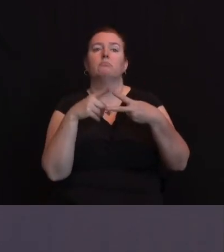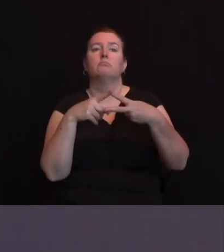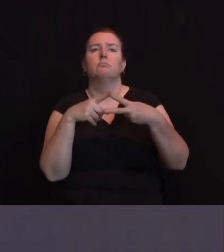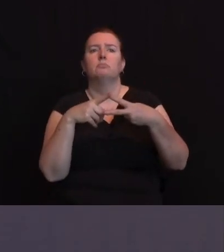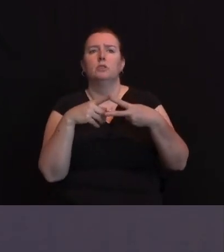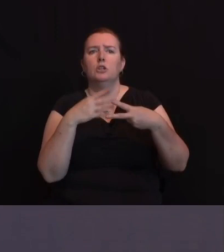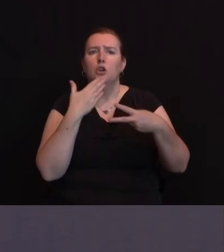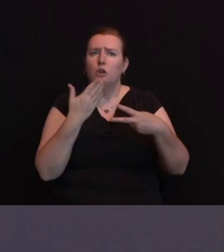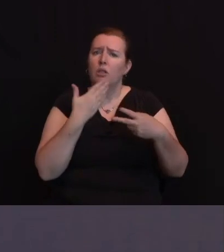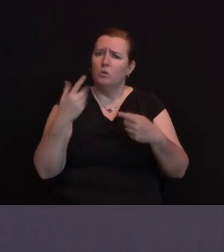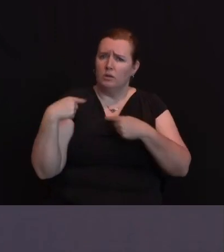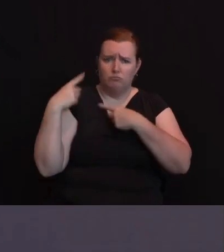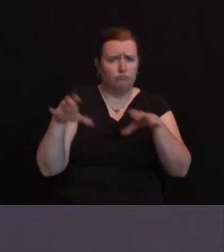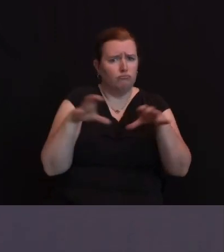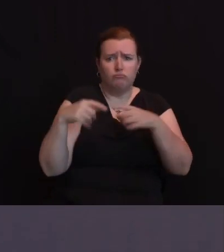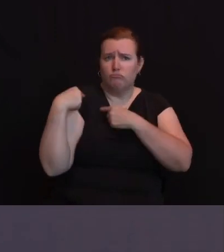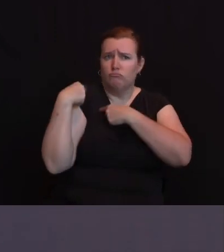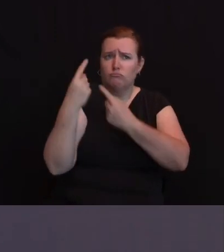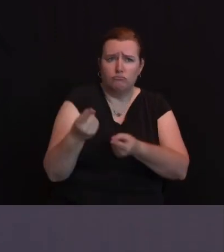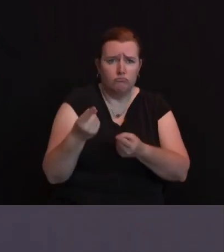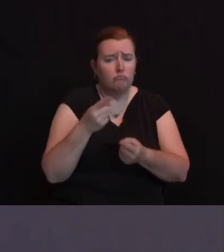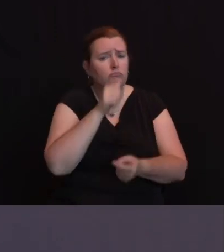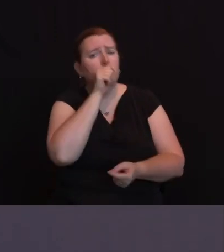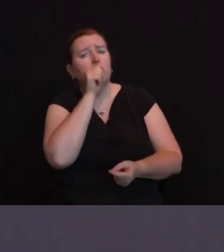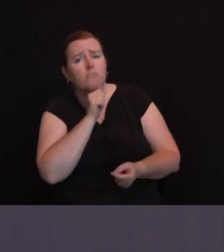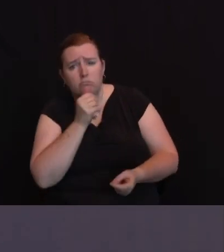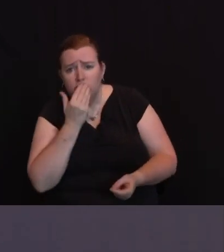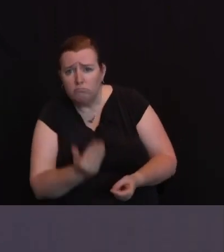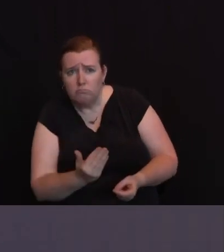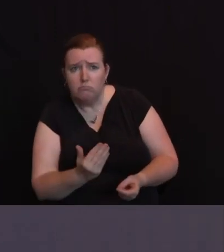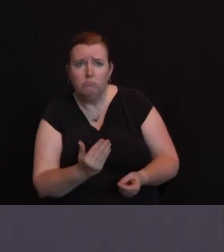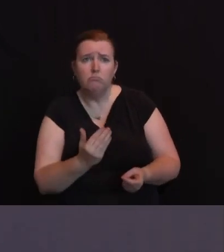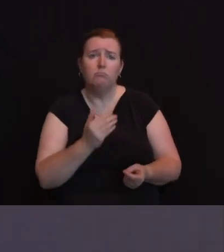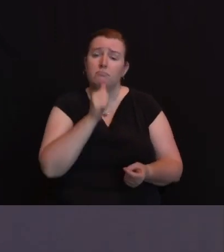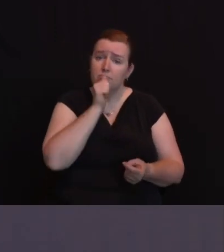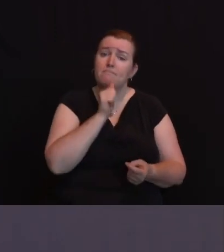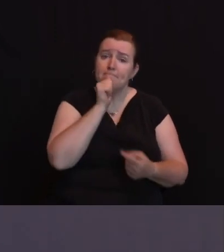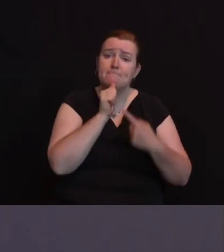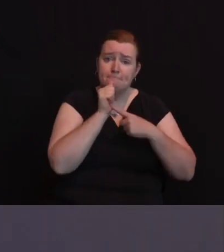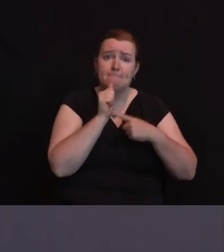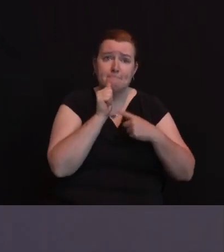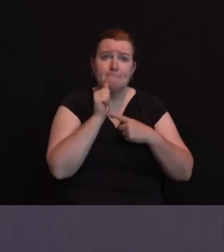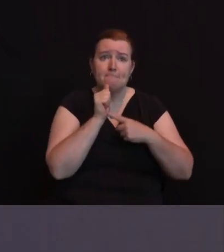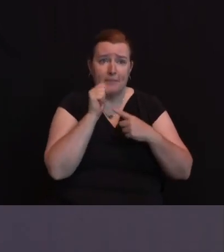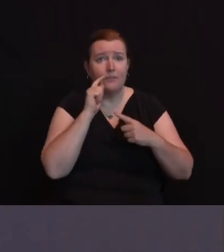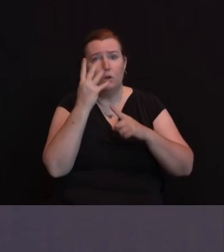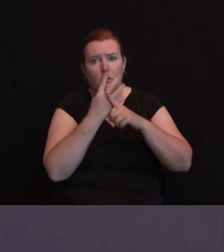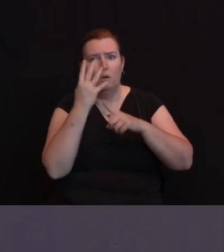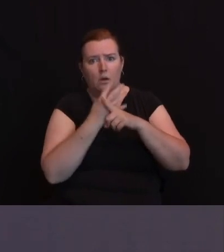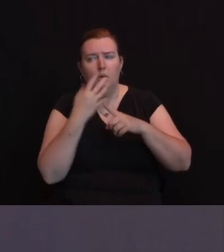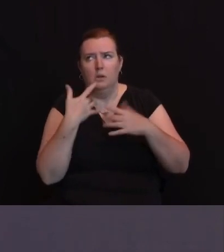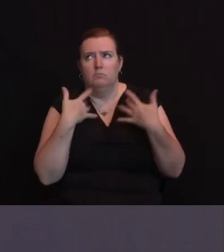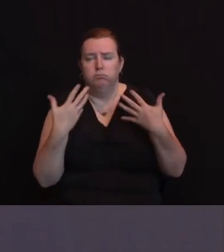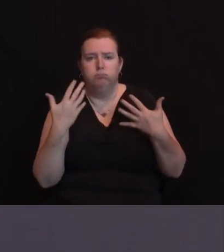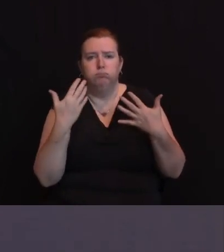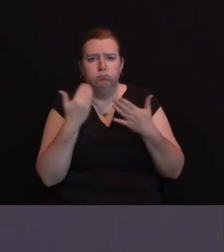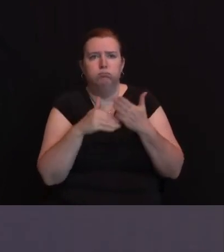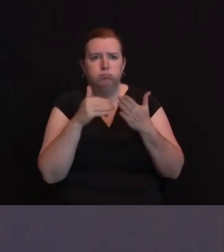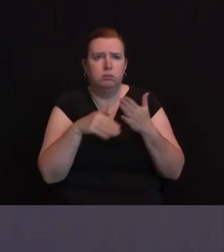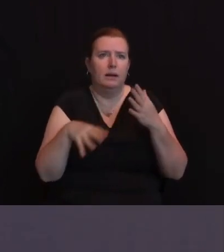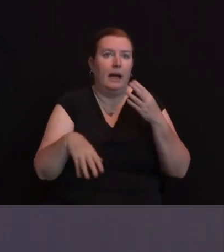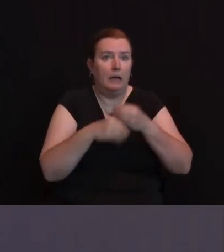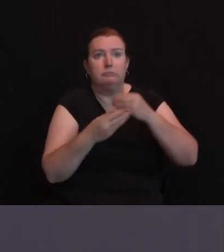Thank you for your patience. That's probably a word that's run through our entire lives over the past 4 or 5 months. Now with a storm added to